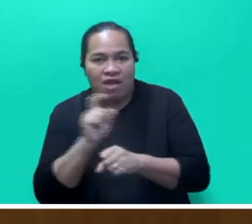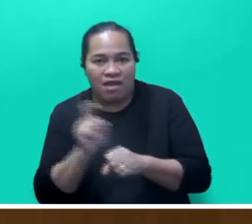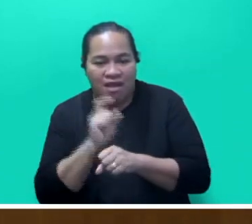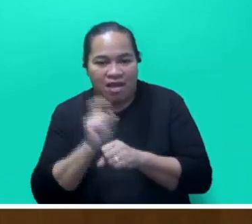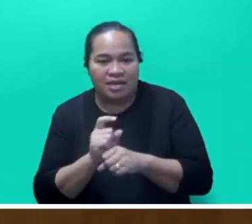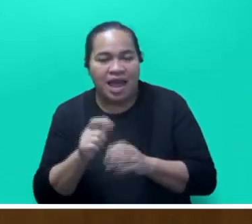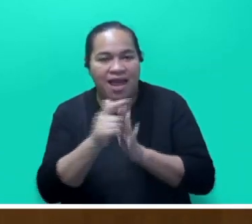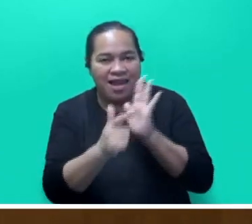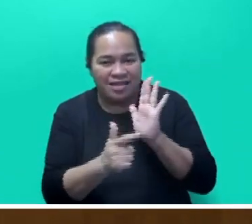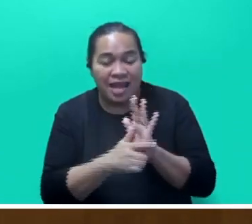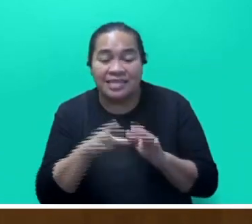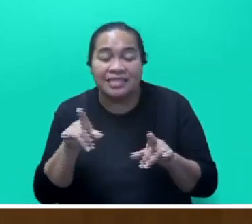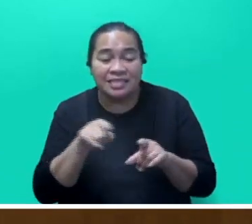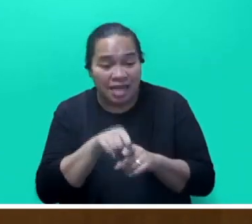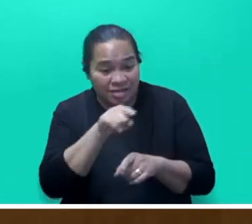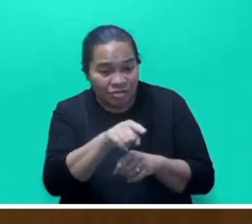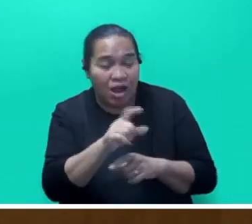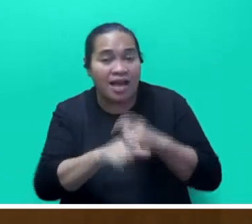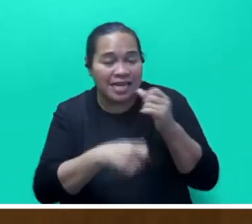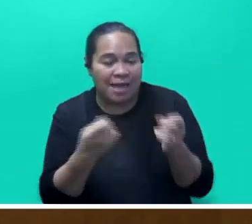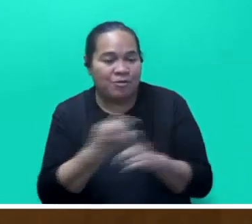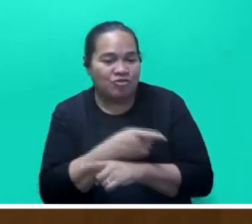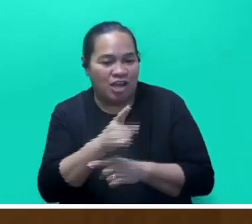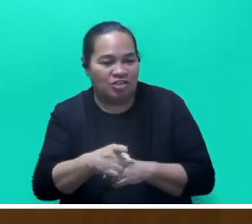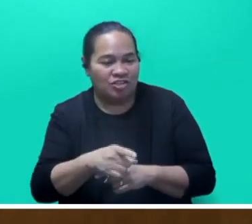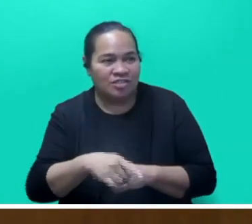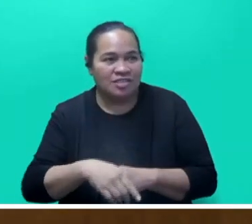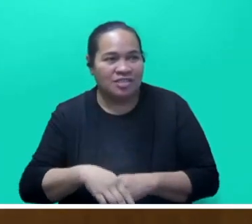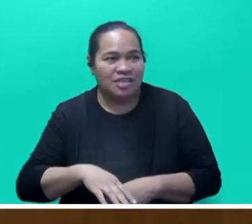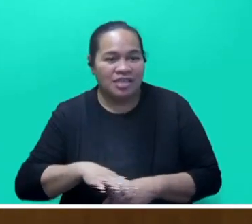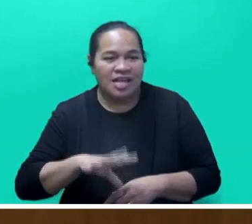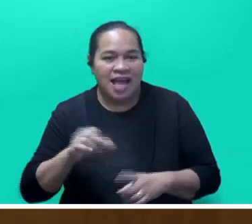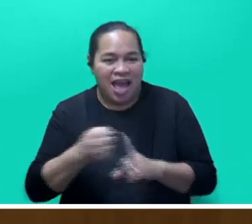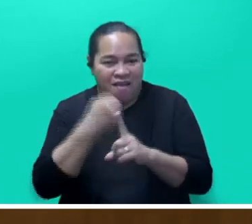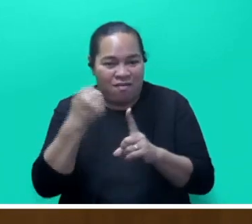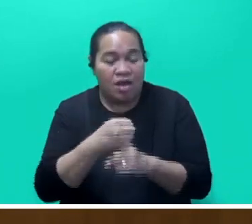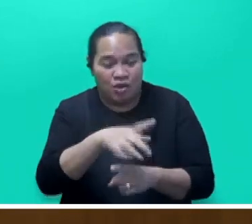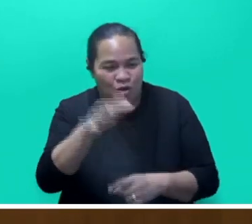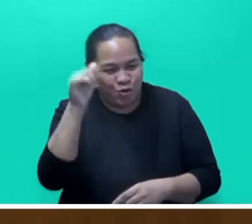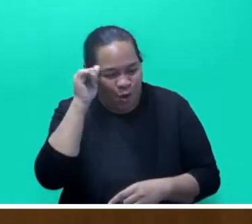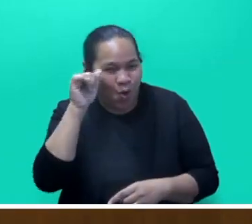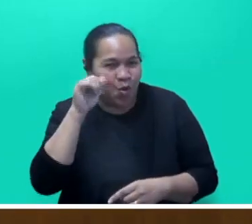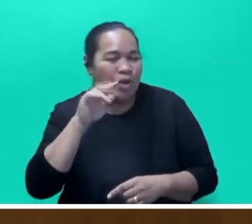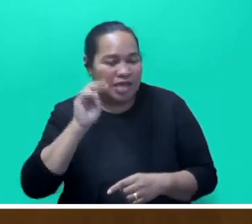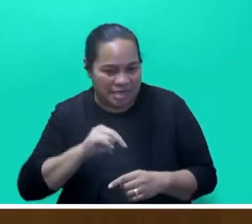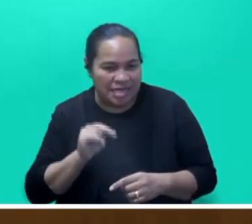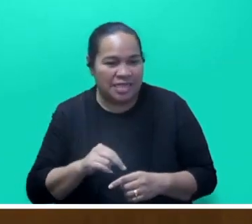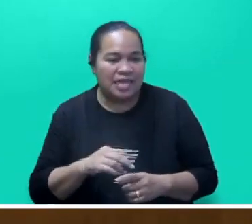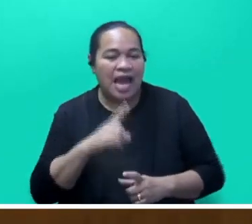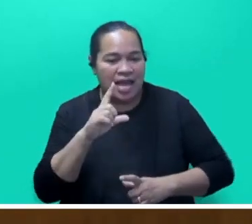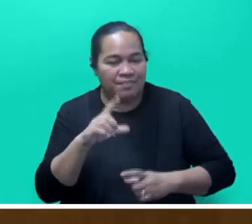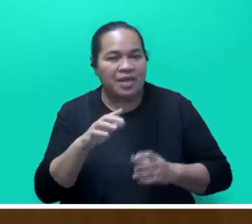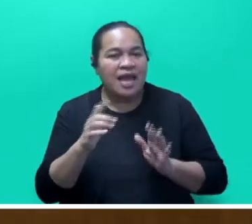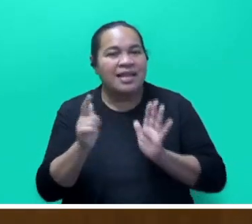the climate change champion will know, we need to put in place those legislations that make